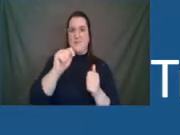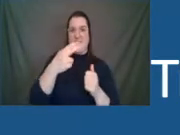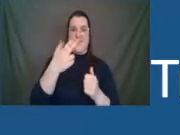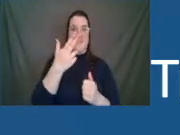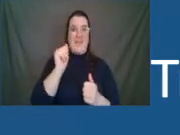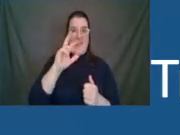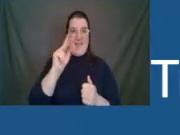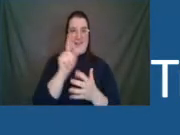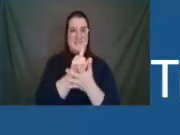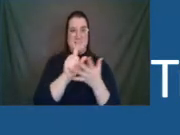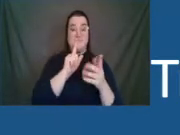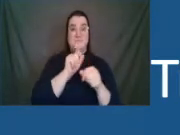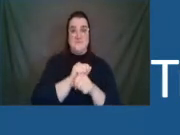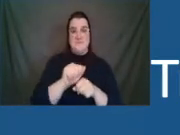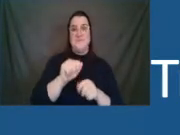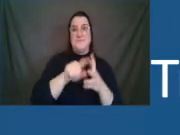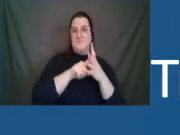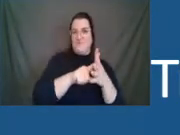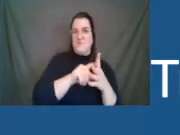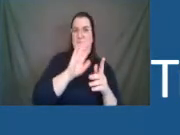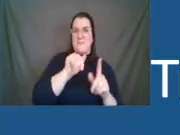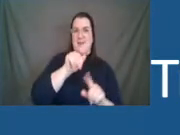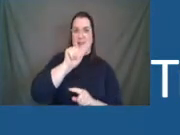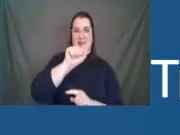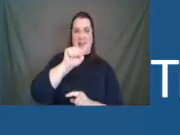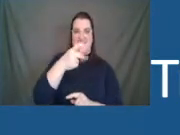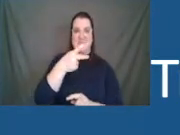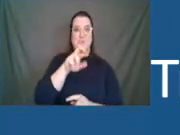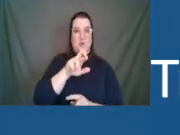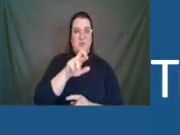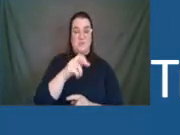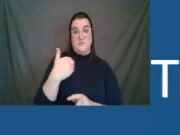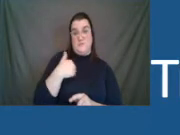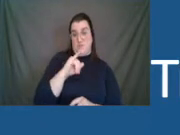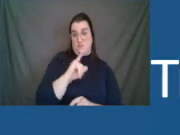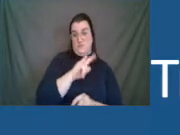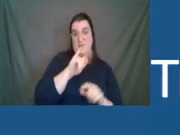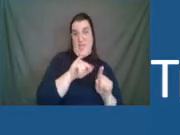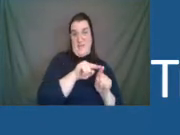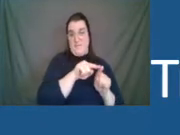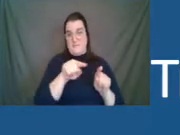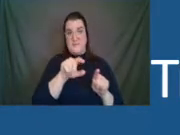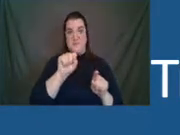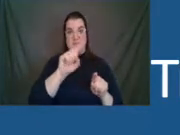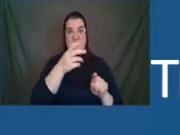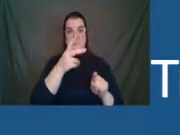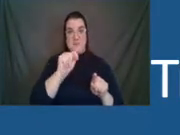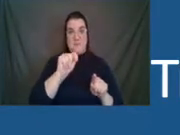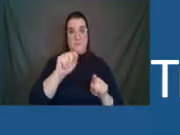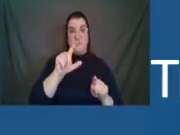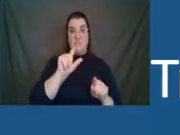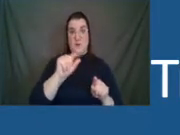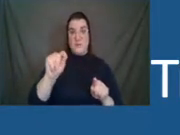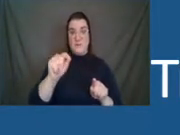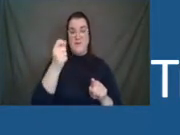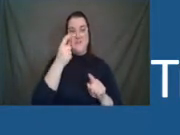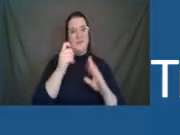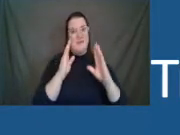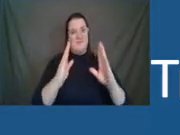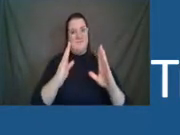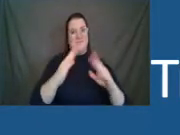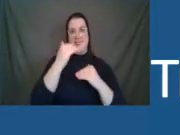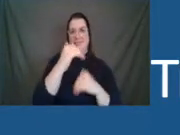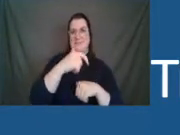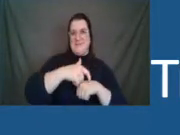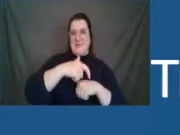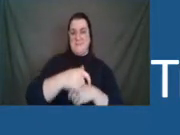Some of you may be familiar with the Telehealth Hack Series that was actually begun by ASPR. They began it back in July through